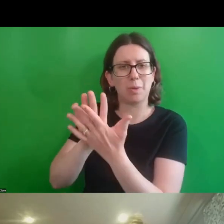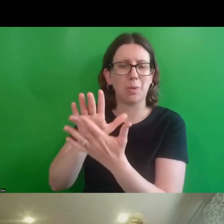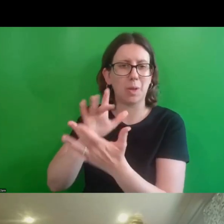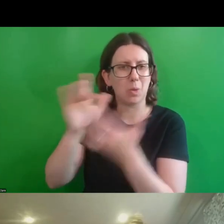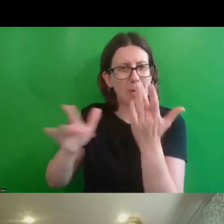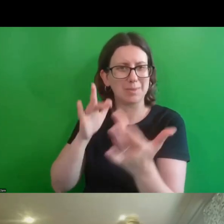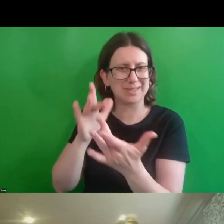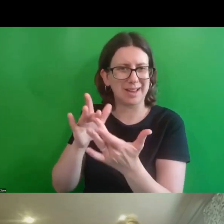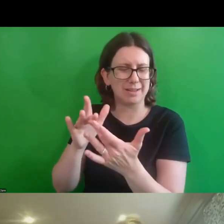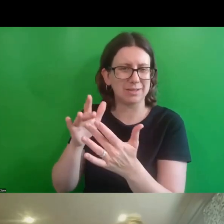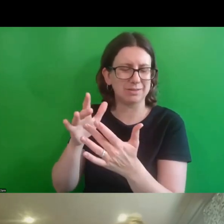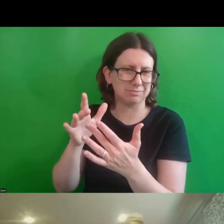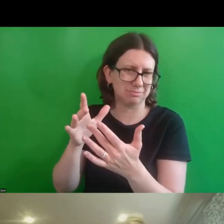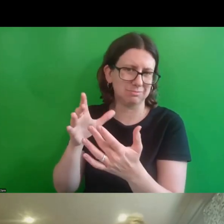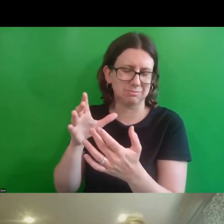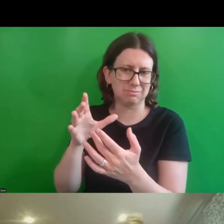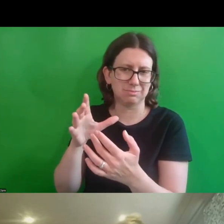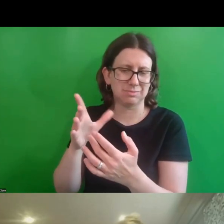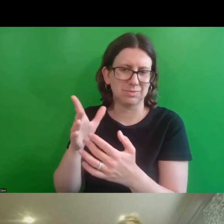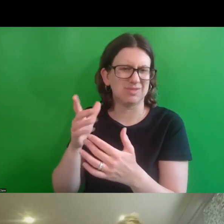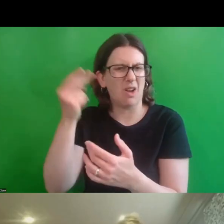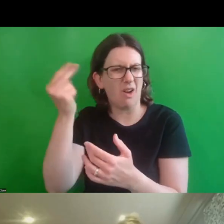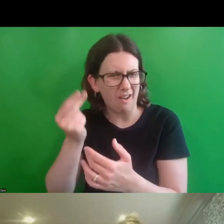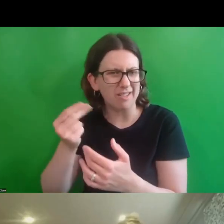it's our website is